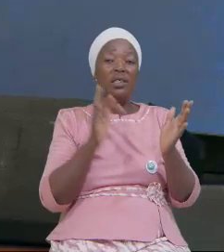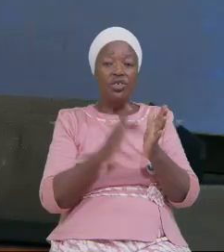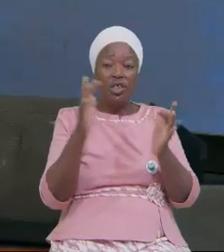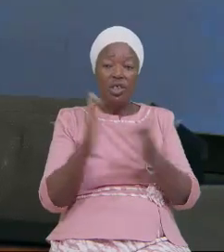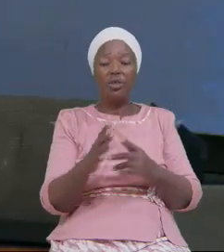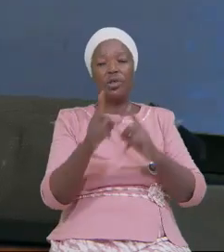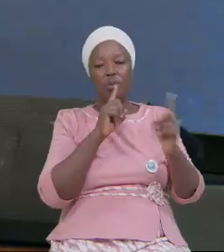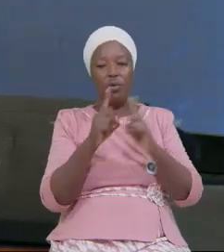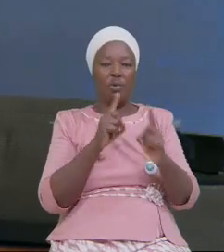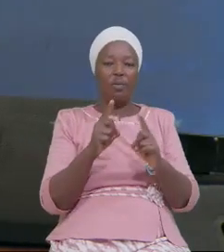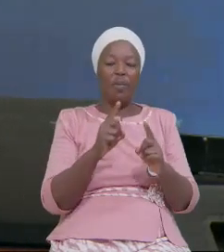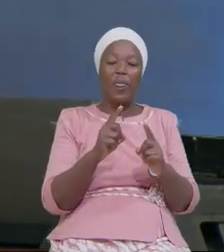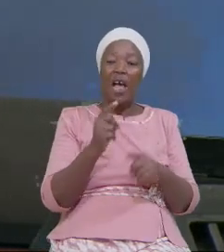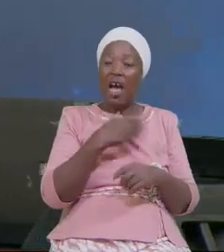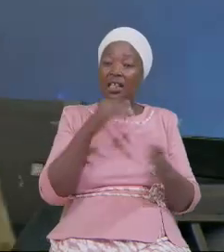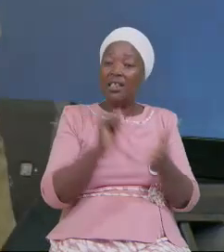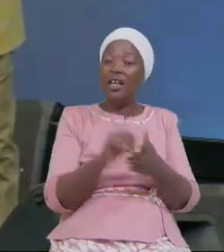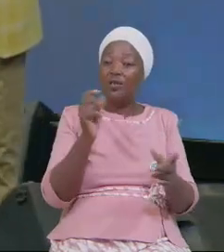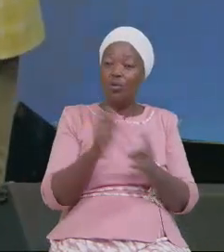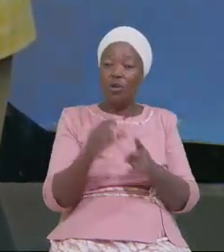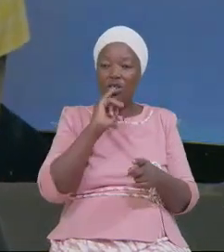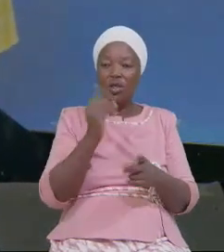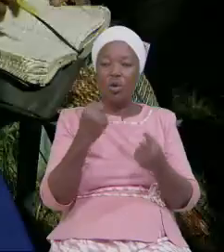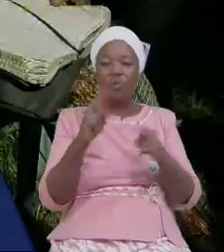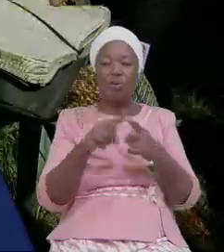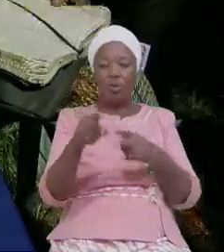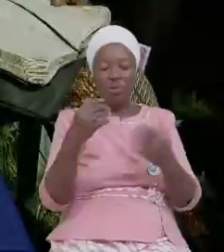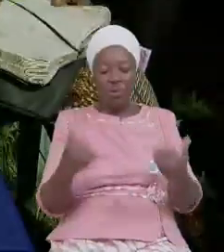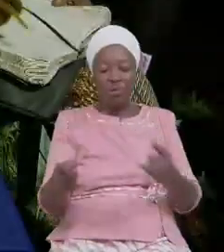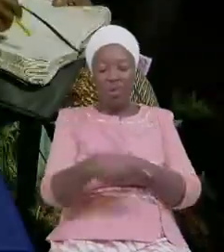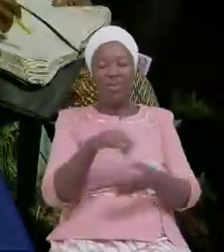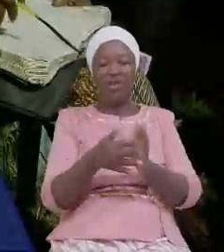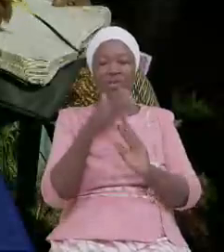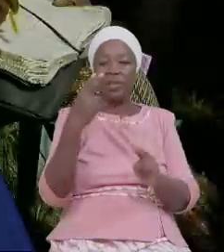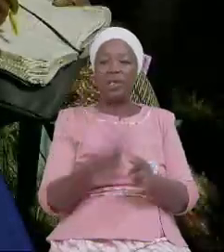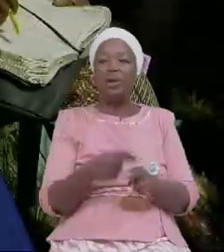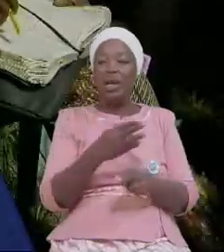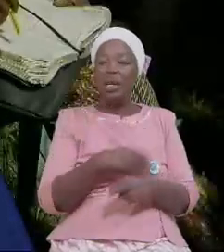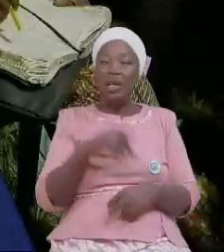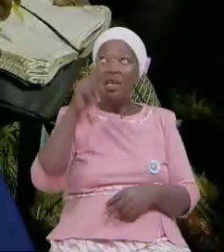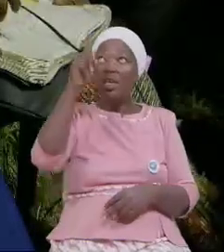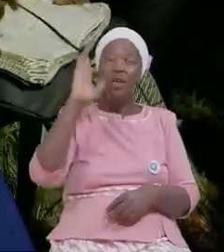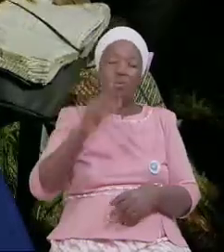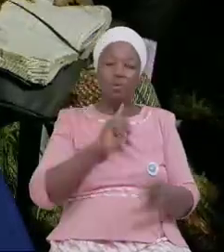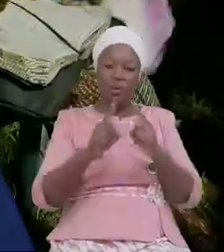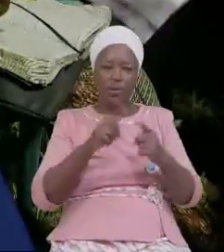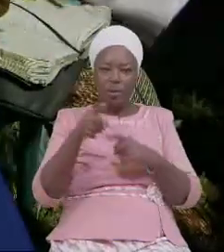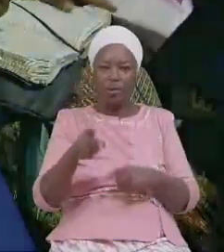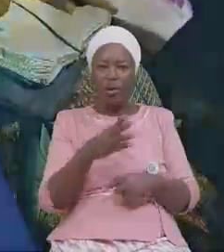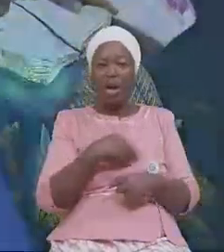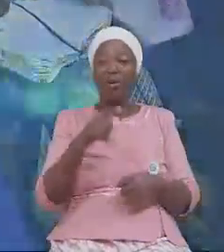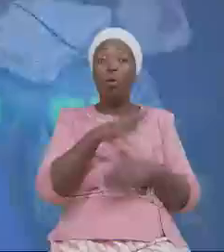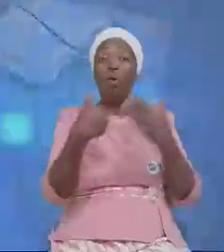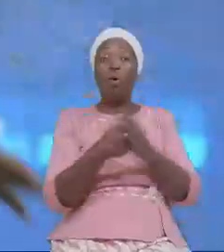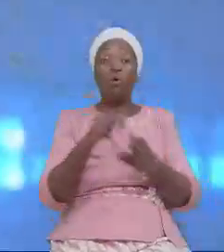spoke. And that word is coming to you today. He will speak. And your infirmity